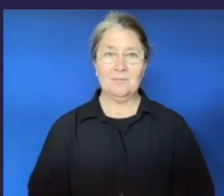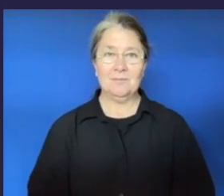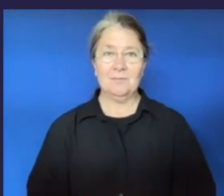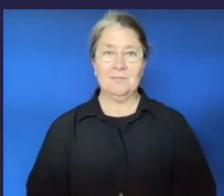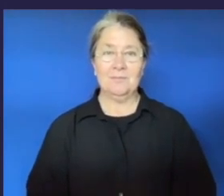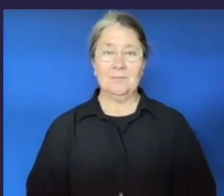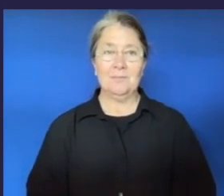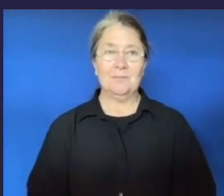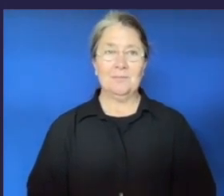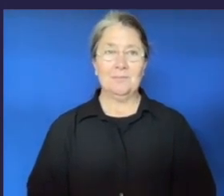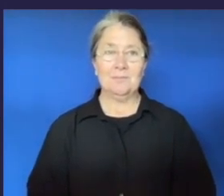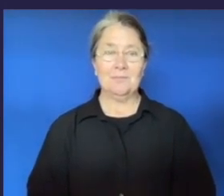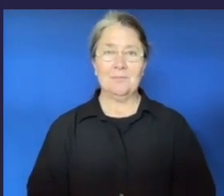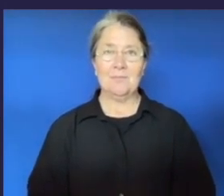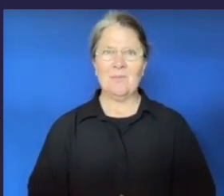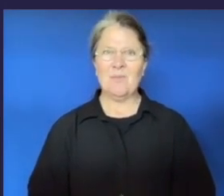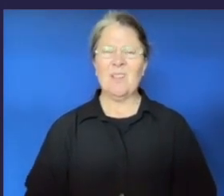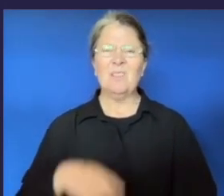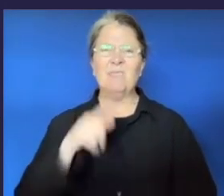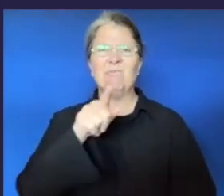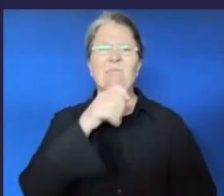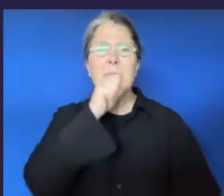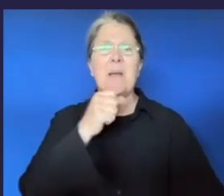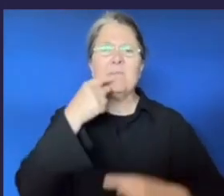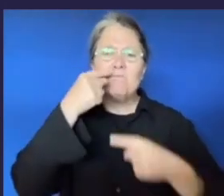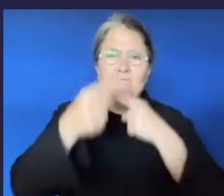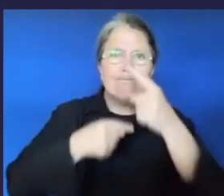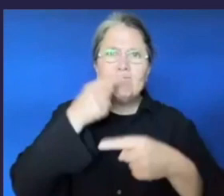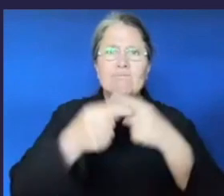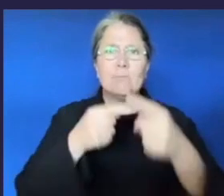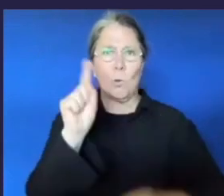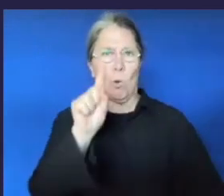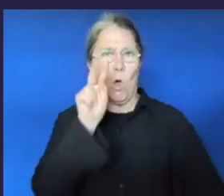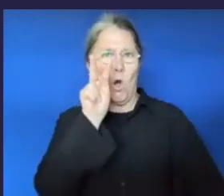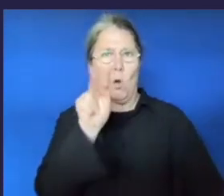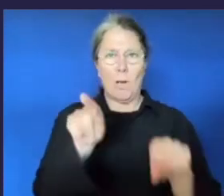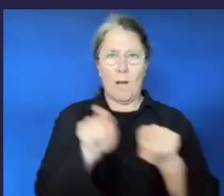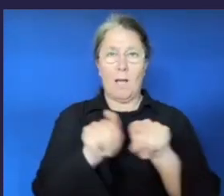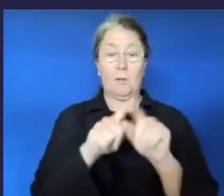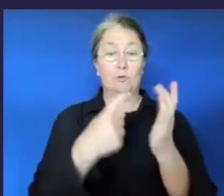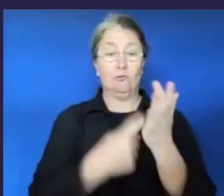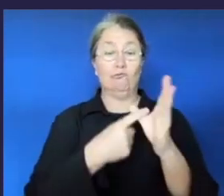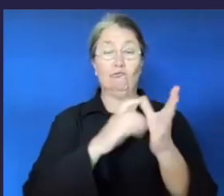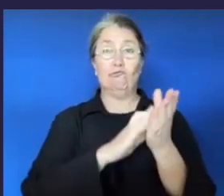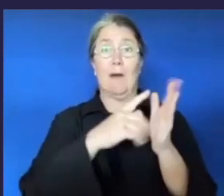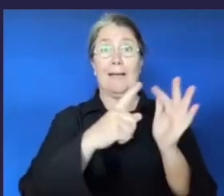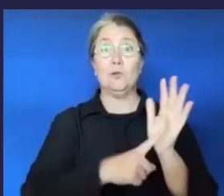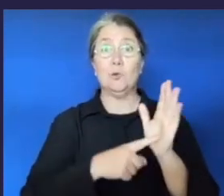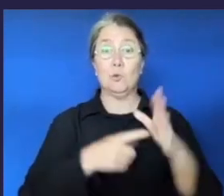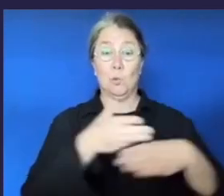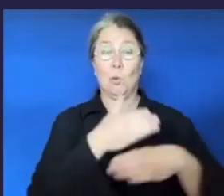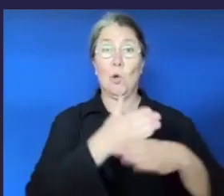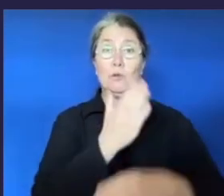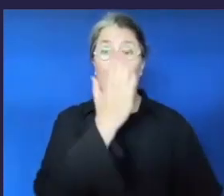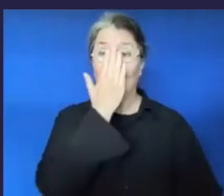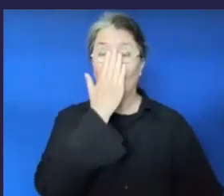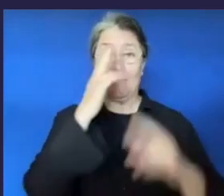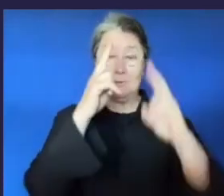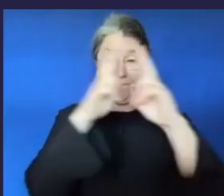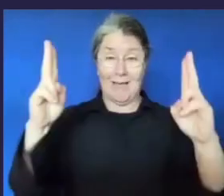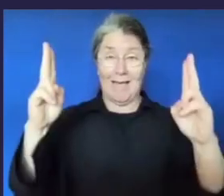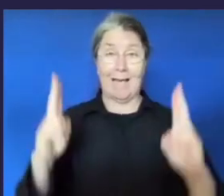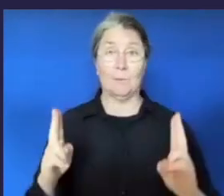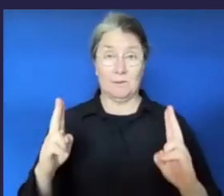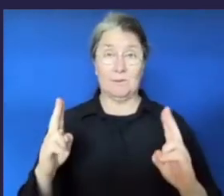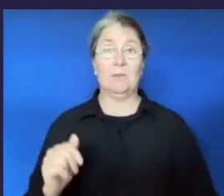Opening slide graphic text title, Rach Works Front of House, with Rochelle Napar image of Rochelle, logos, Talks That